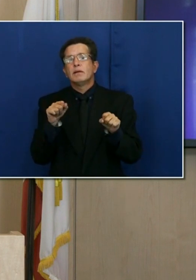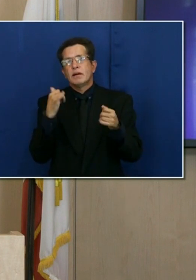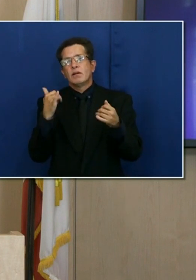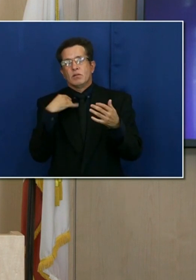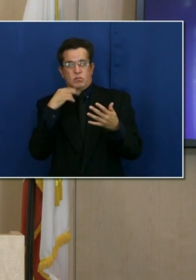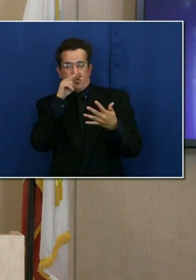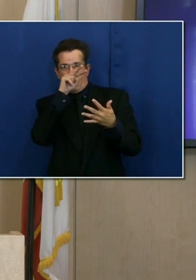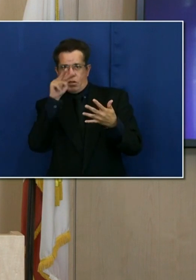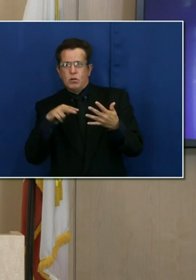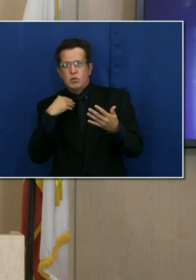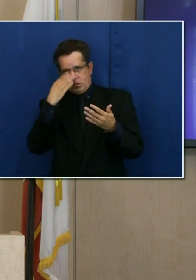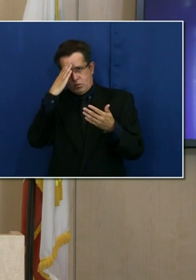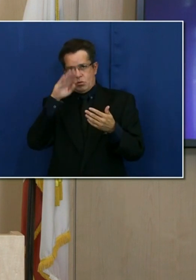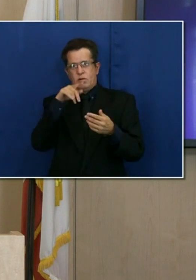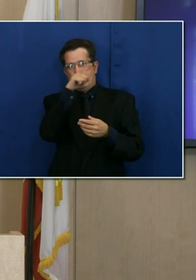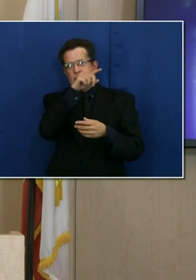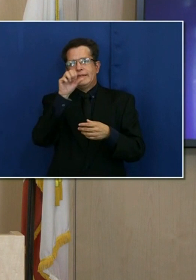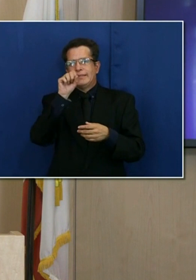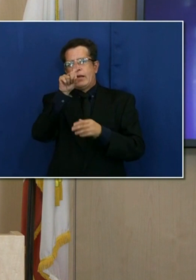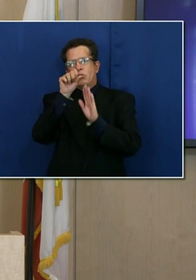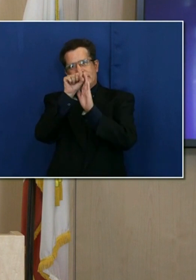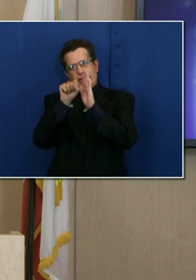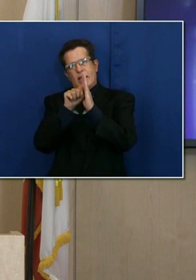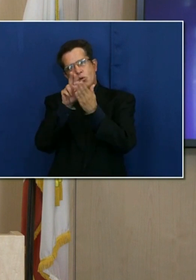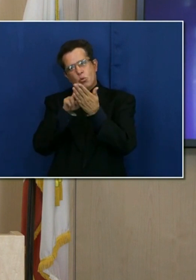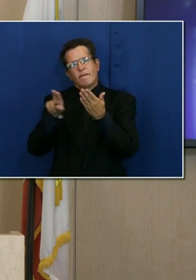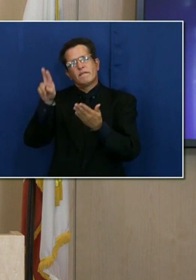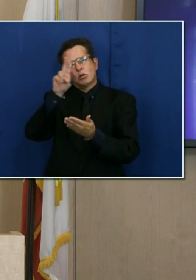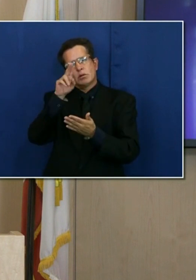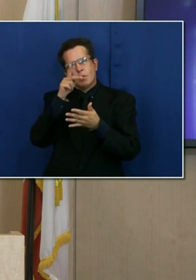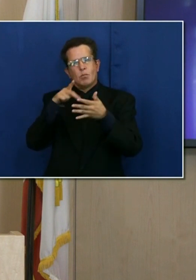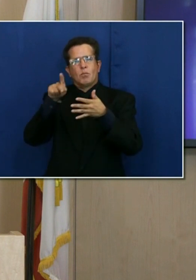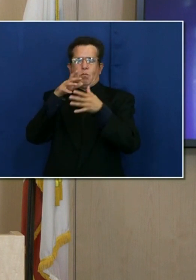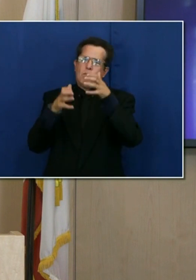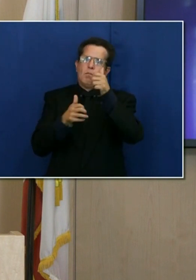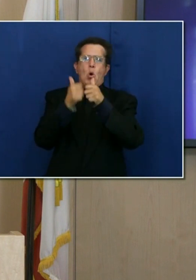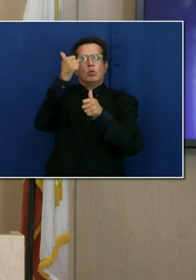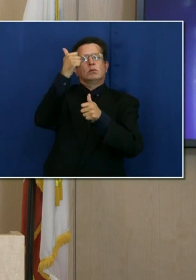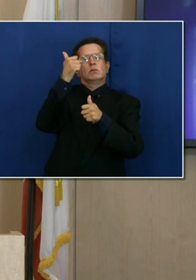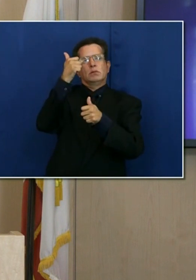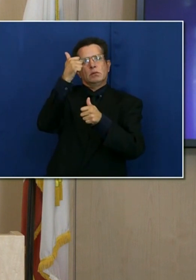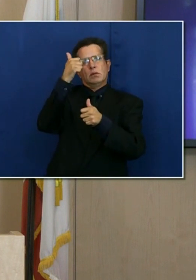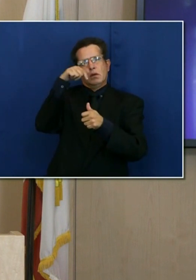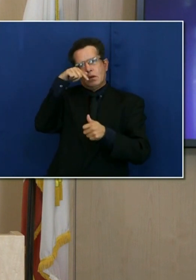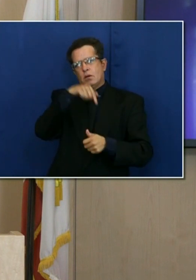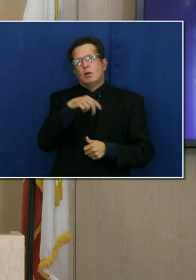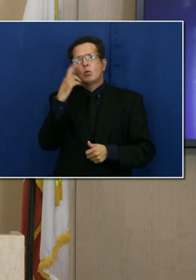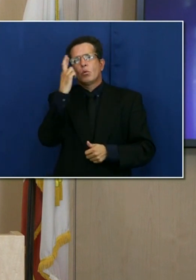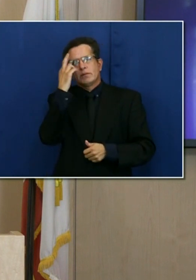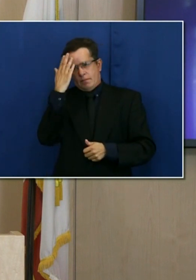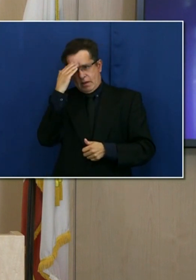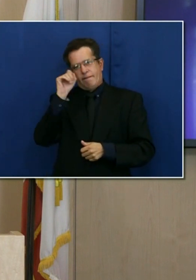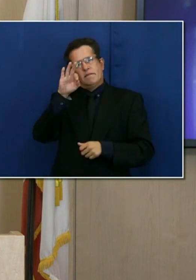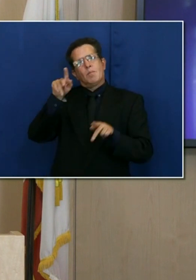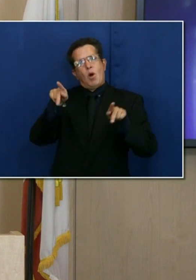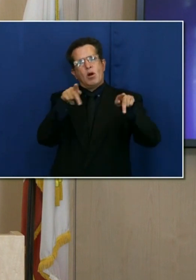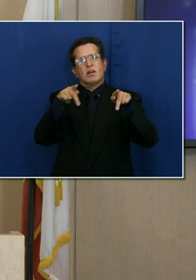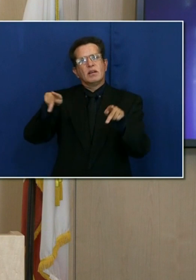the cases that are associated with San Diego State are, in fact, primarily related to social